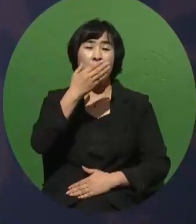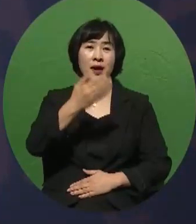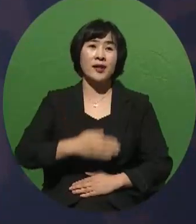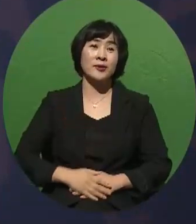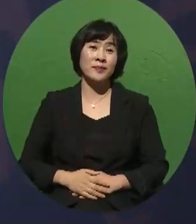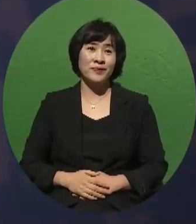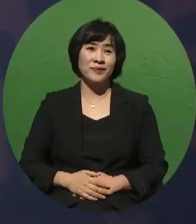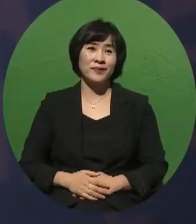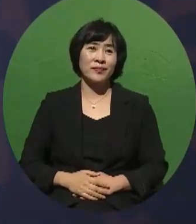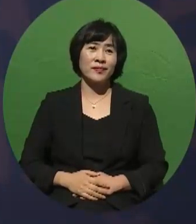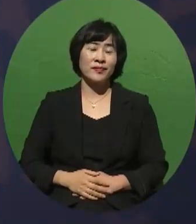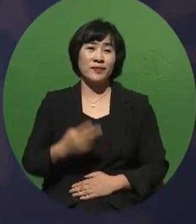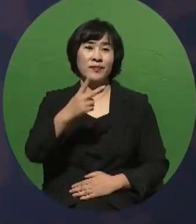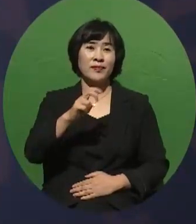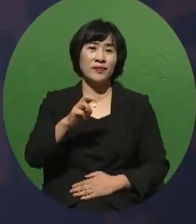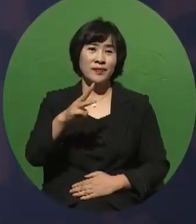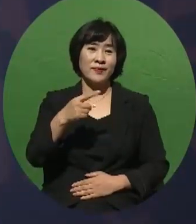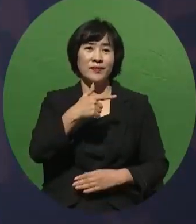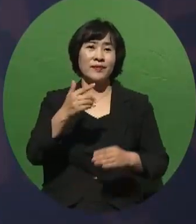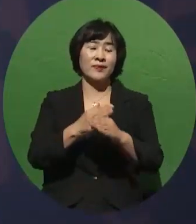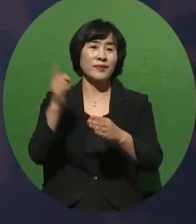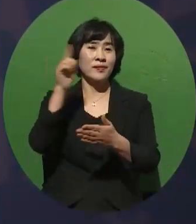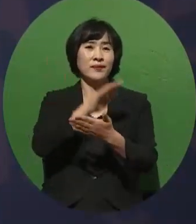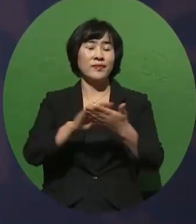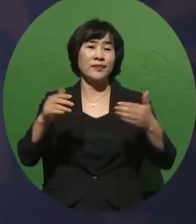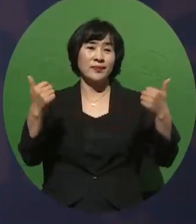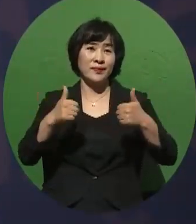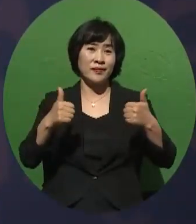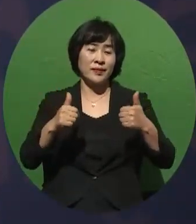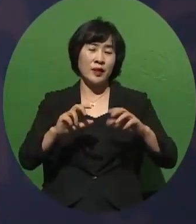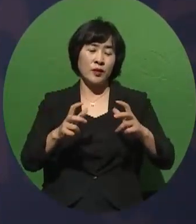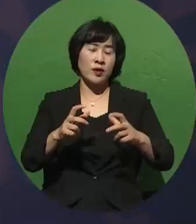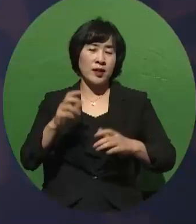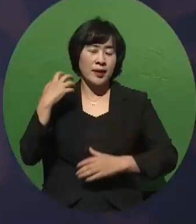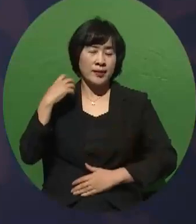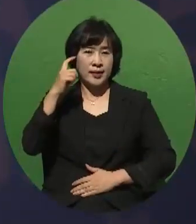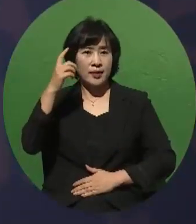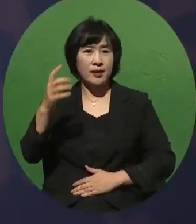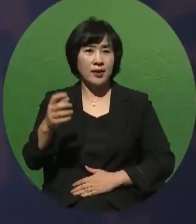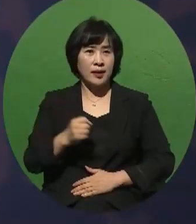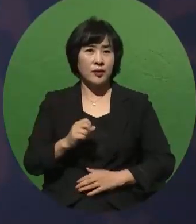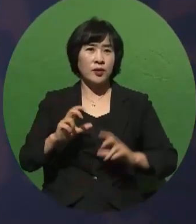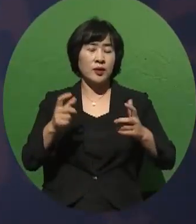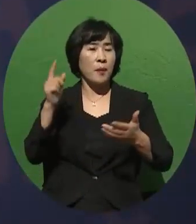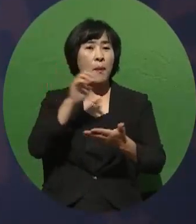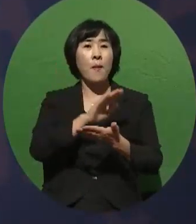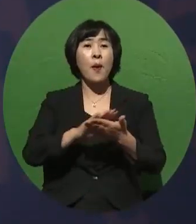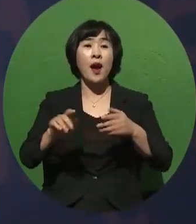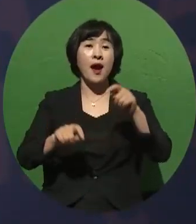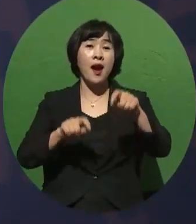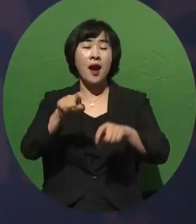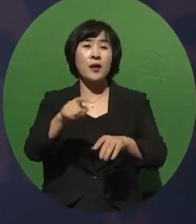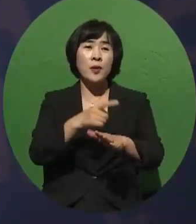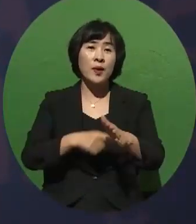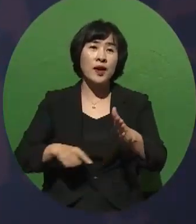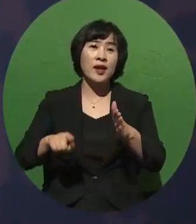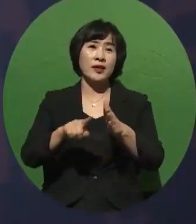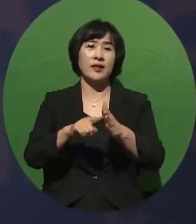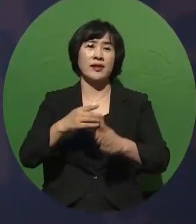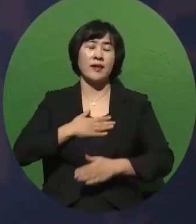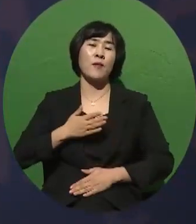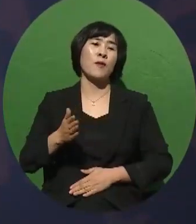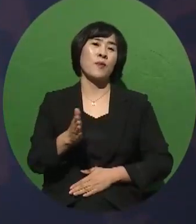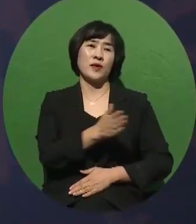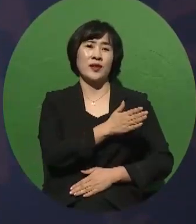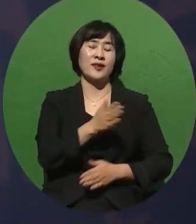of the importance of international responsibility and peaceful cooperation. With a sense of